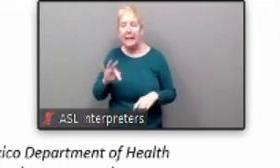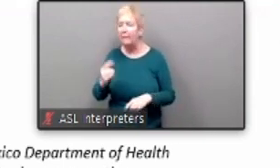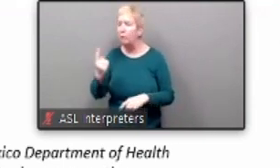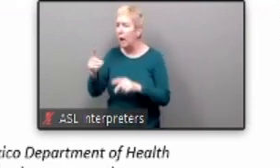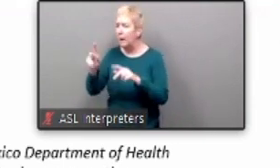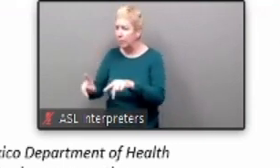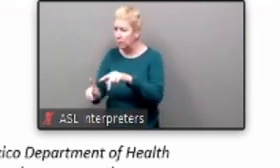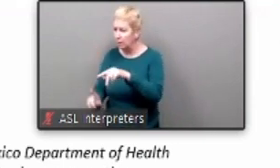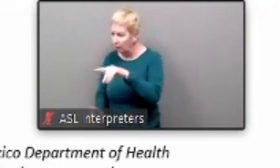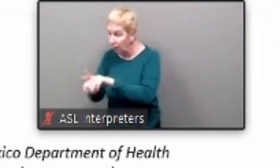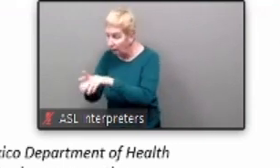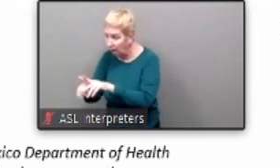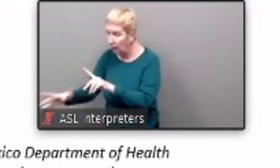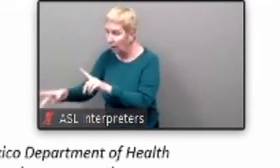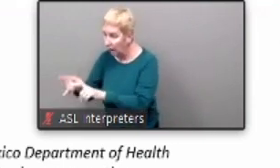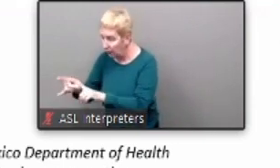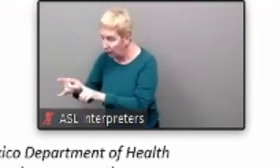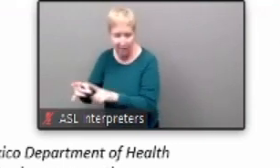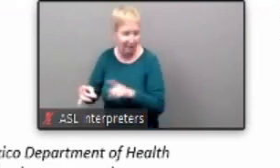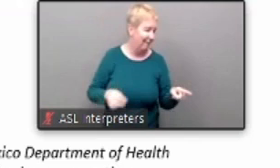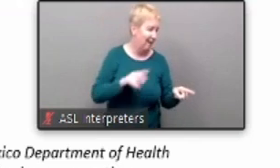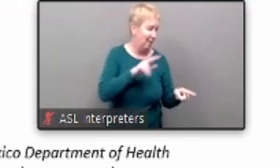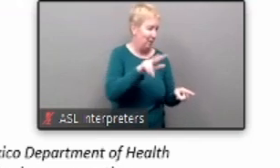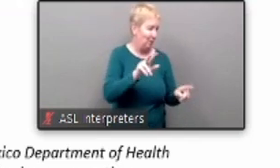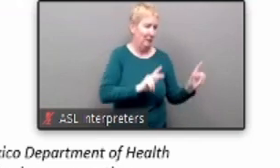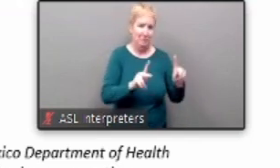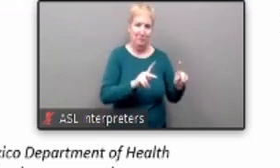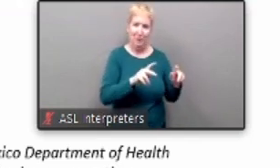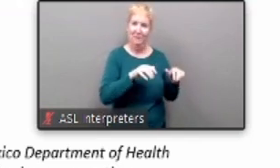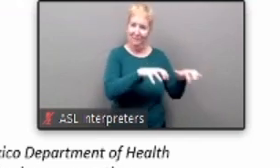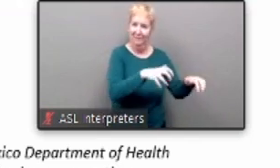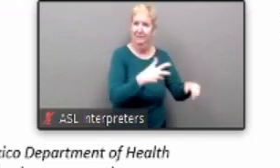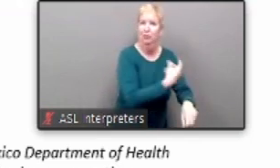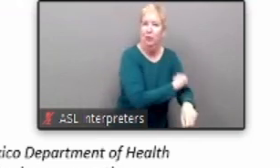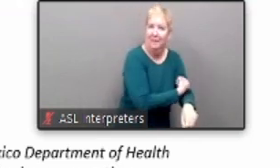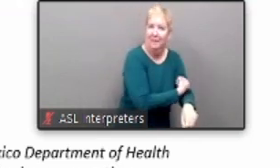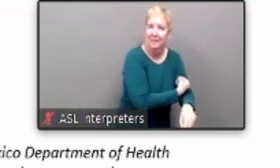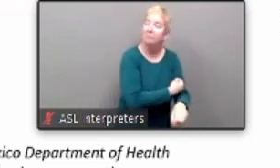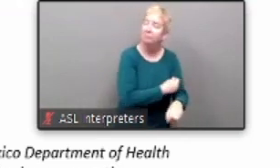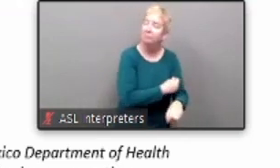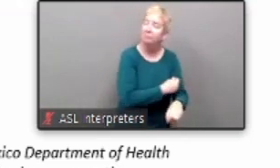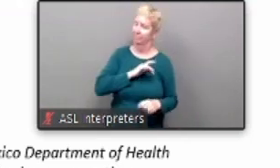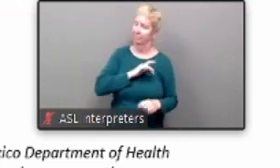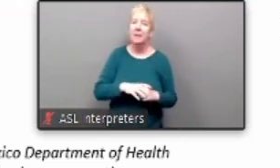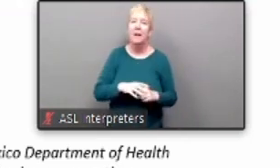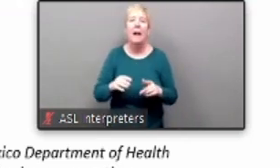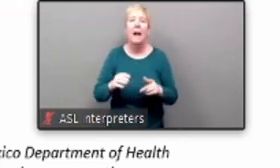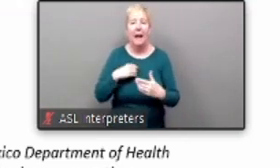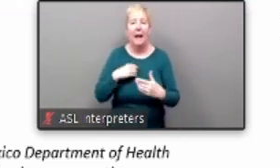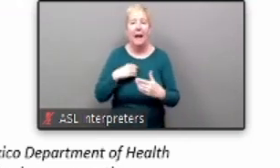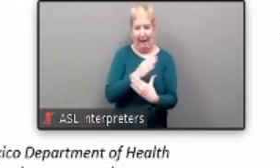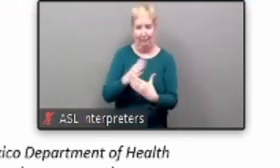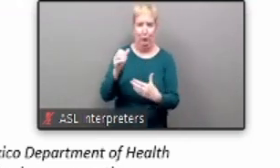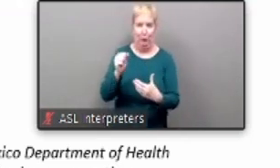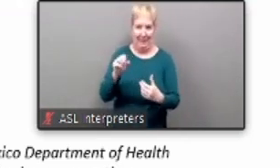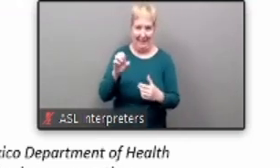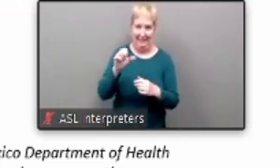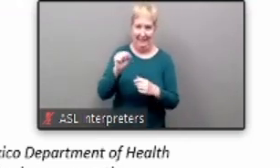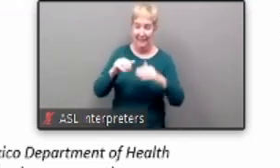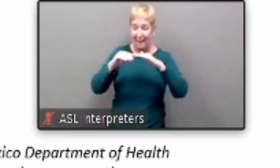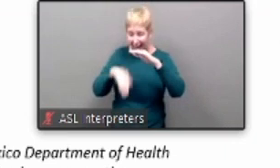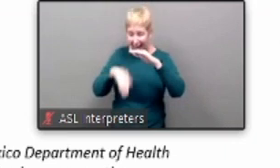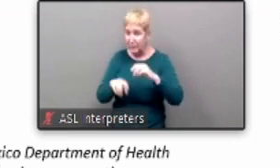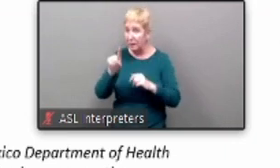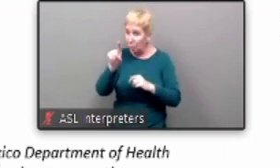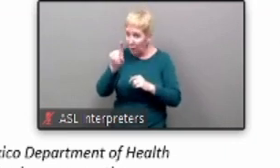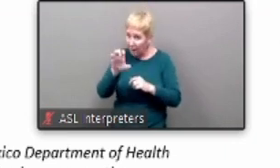see daily. It was great to come back after a long weekend and find out we had an average number of cases over 4 days that averaged less than 100 a